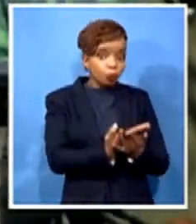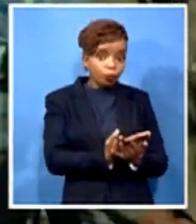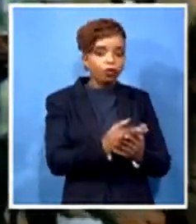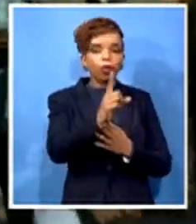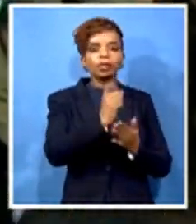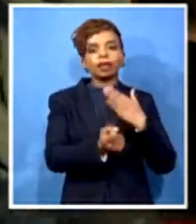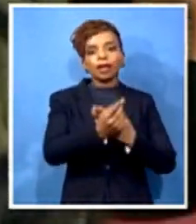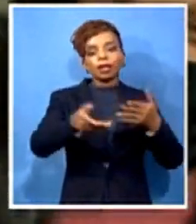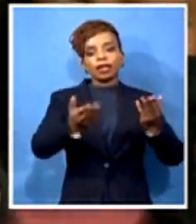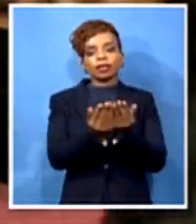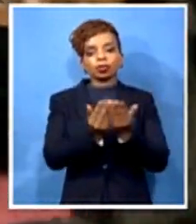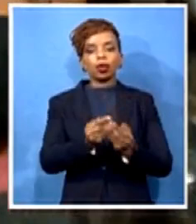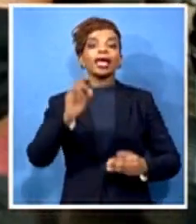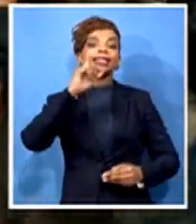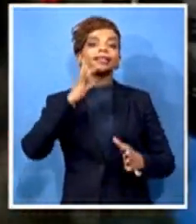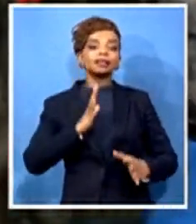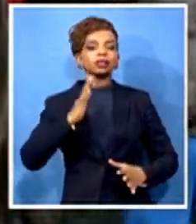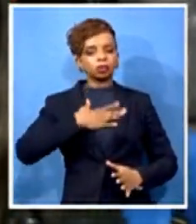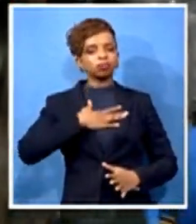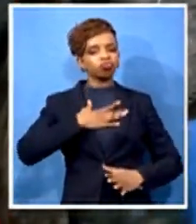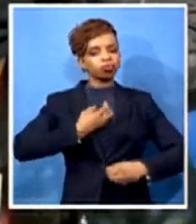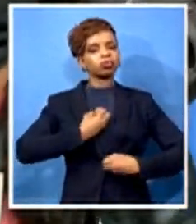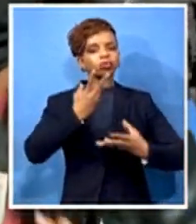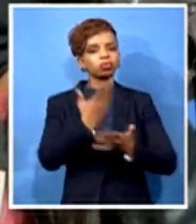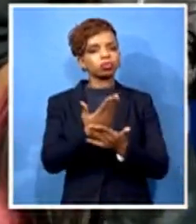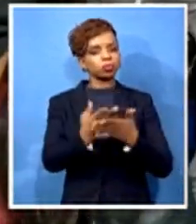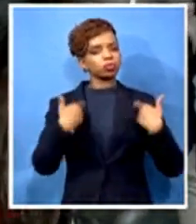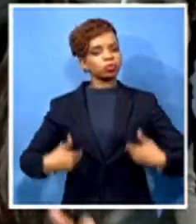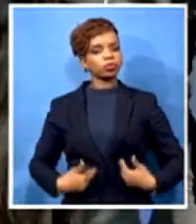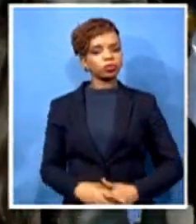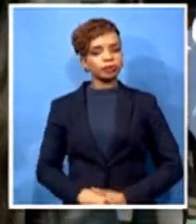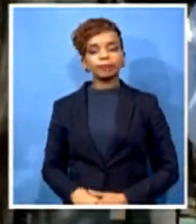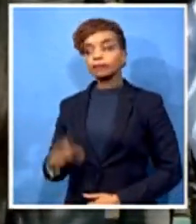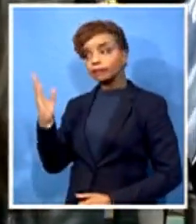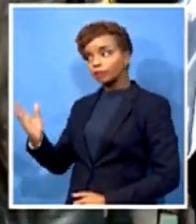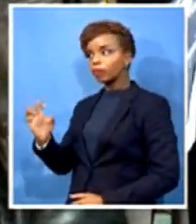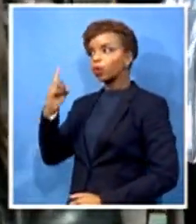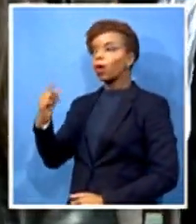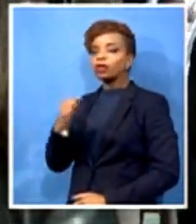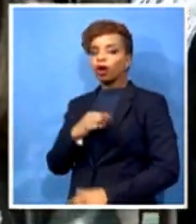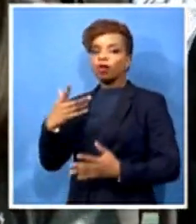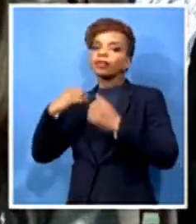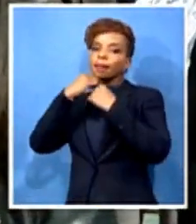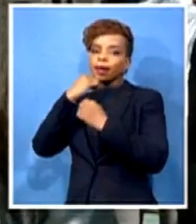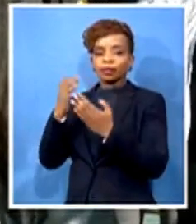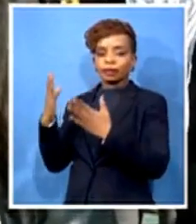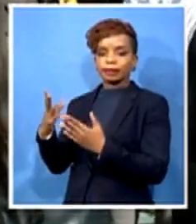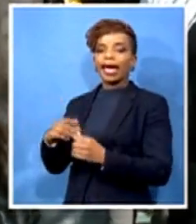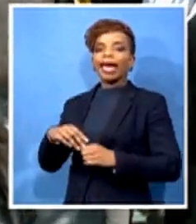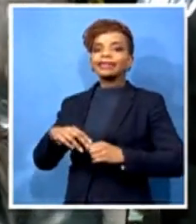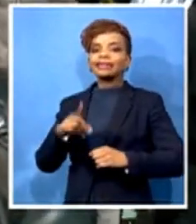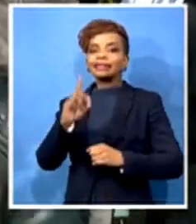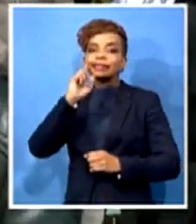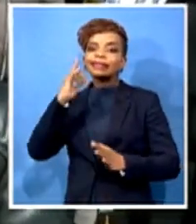Me Oginze, just talking to us. Teachers are very unhappy about the conditions at the school. I must mention that